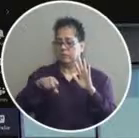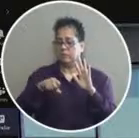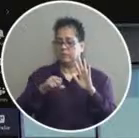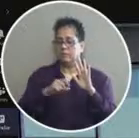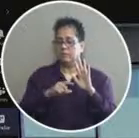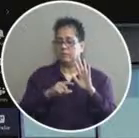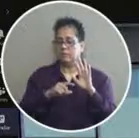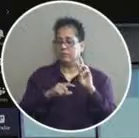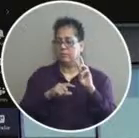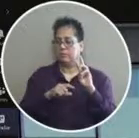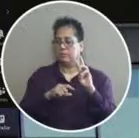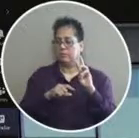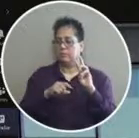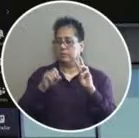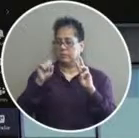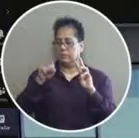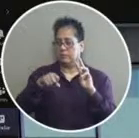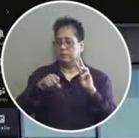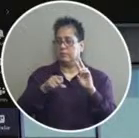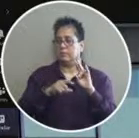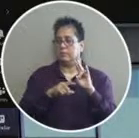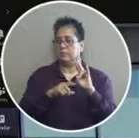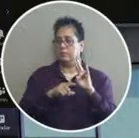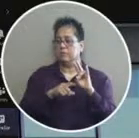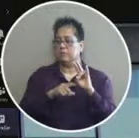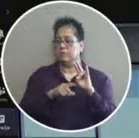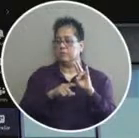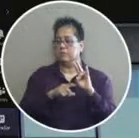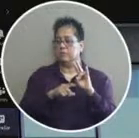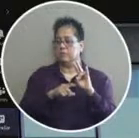Aye. Rodriguez. Yes. Rivera.